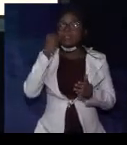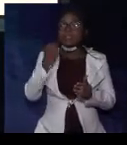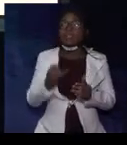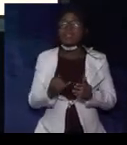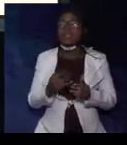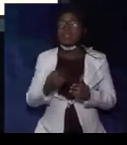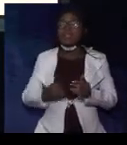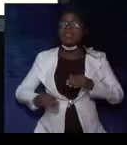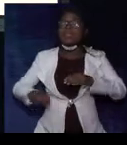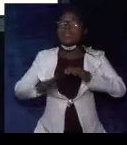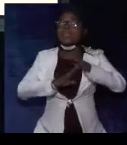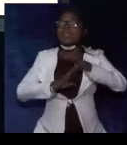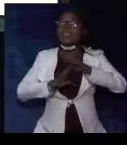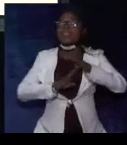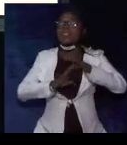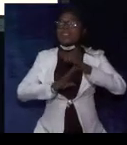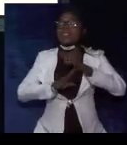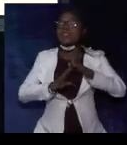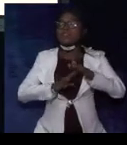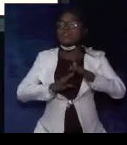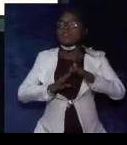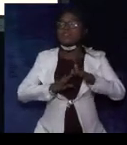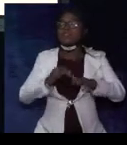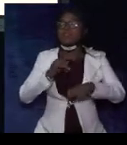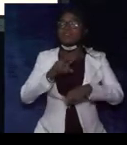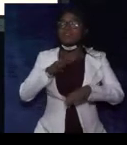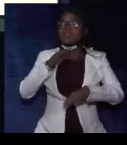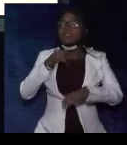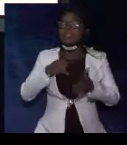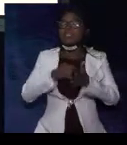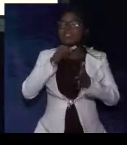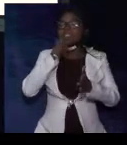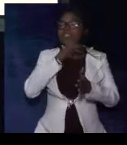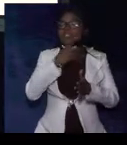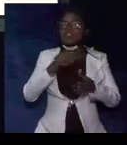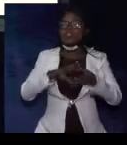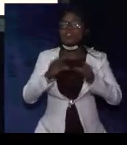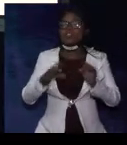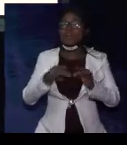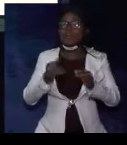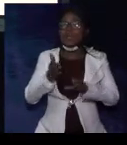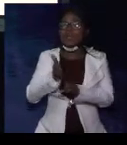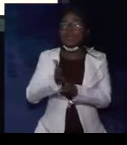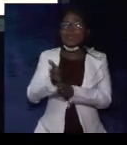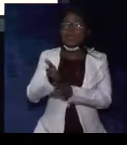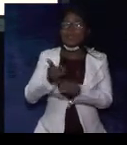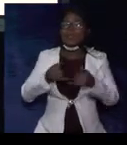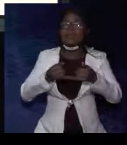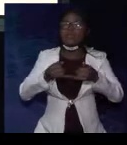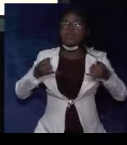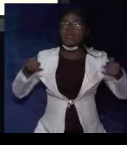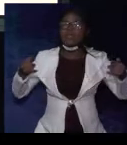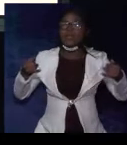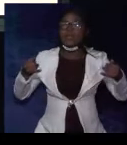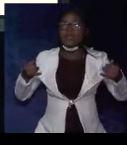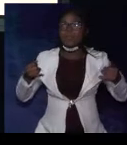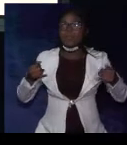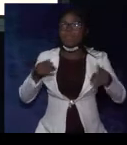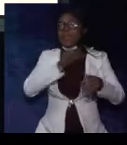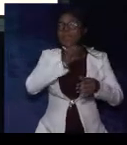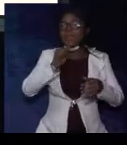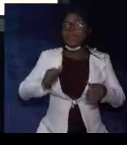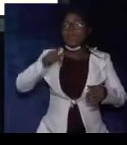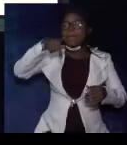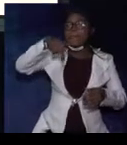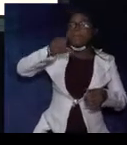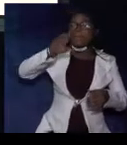around which the entire story or a write-up or a book is based. It is the storyline. We call it storyline.